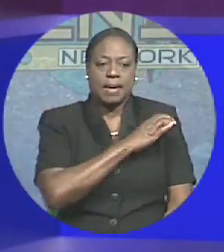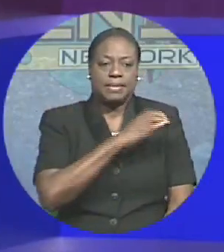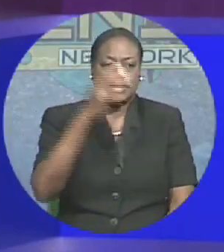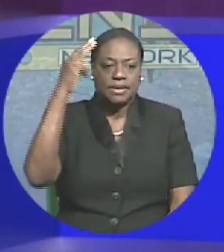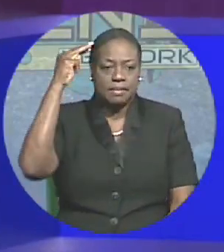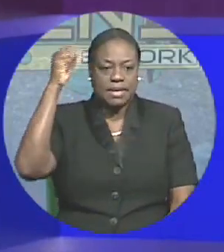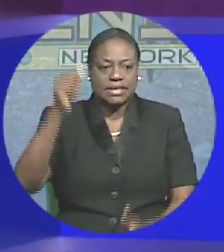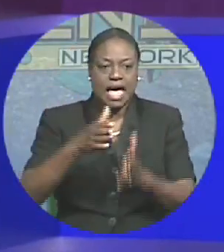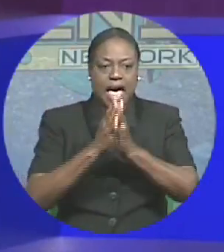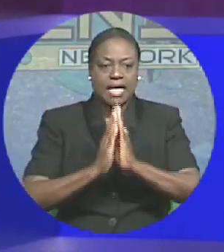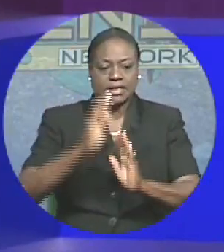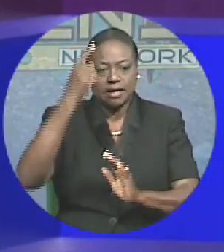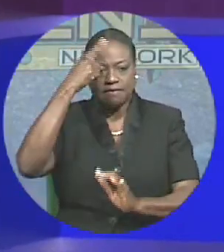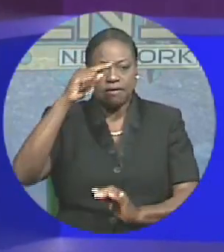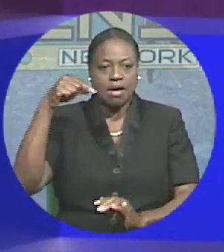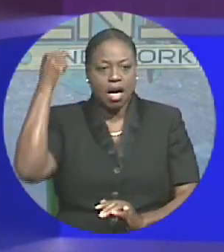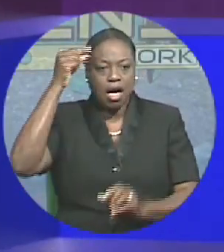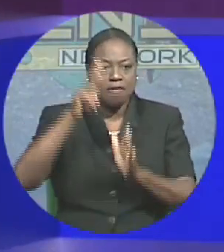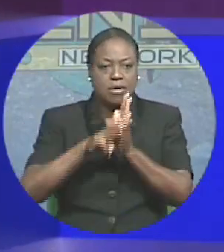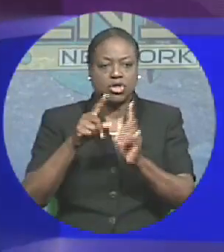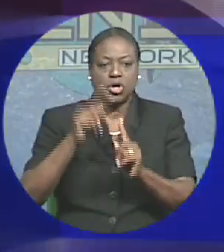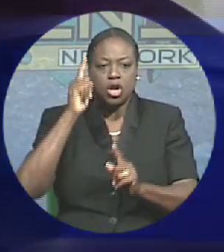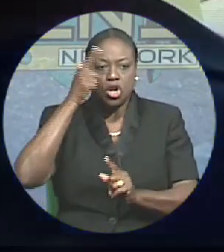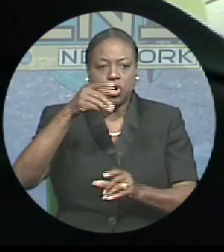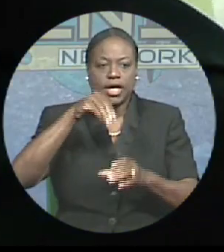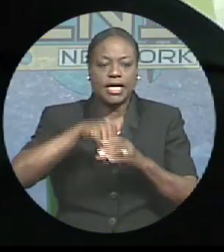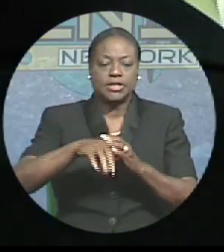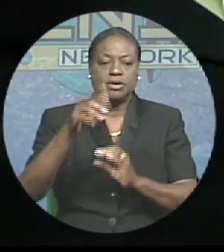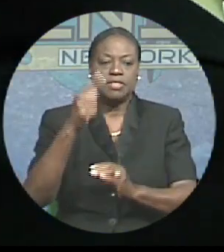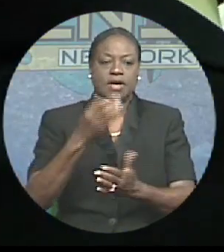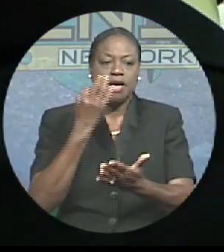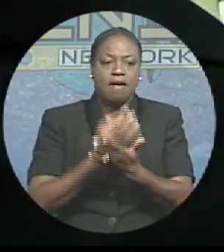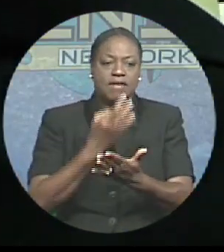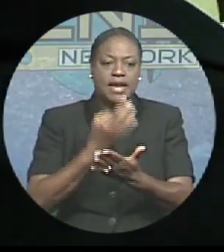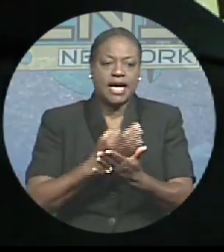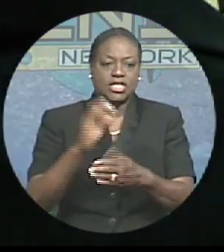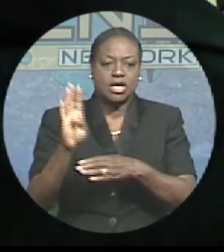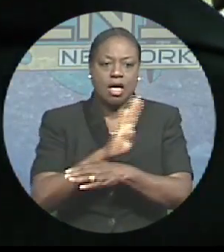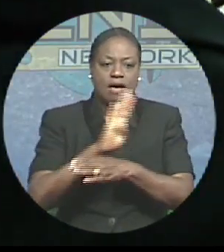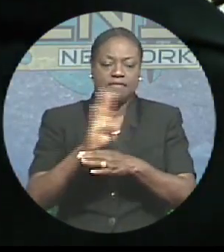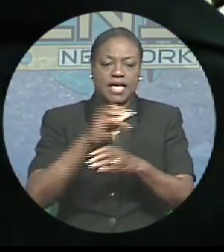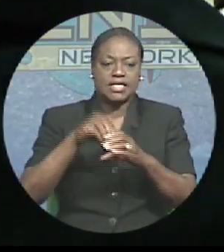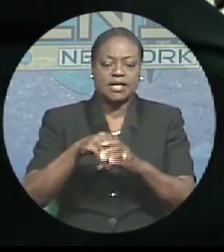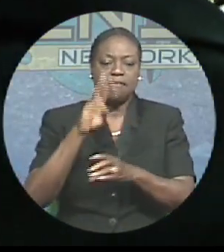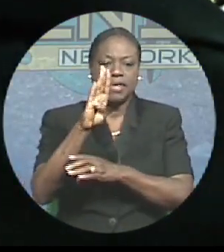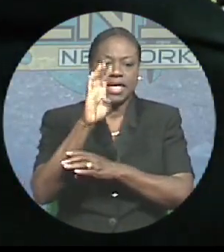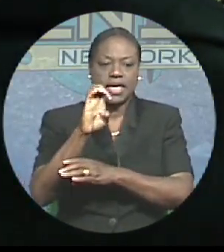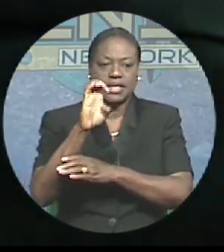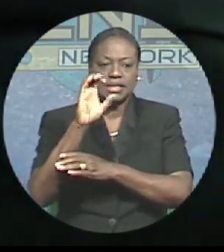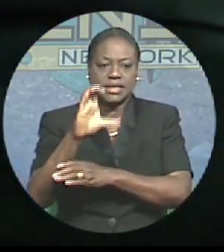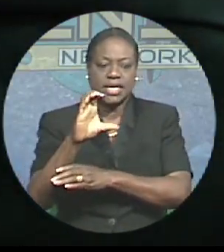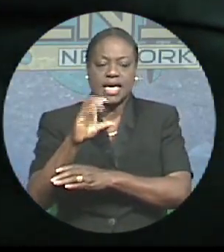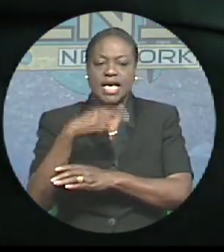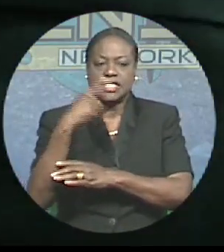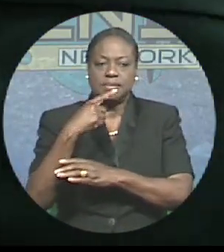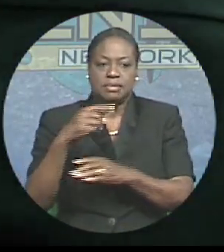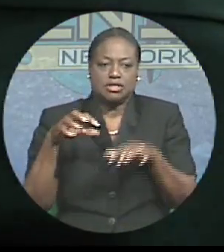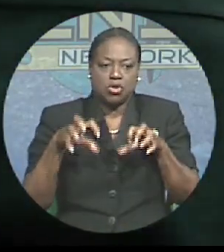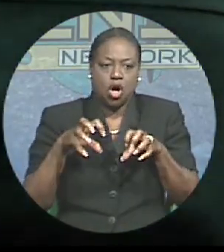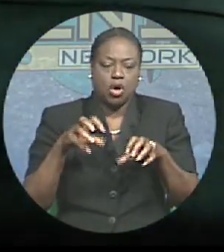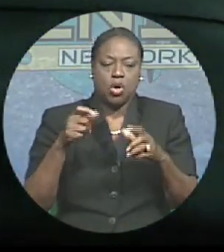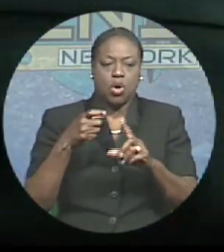government to launch a probe into the financial state of affairs at the Bahamas Electricity Corporation, saying it might be shocked at the